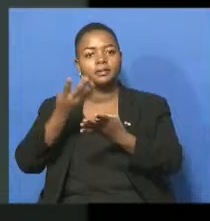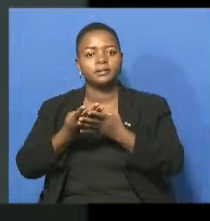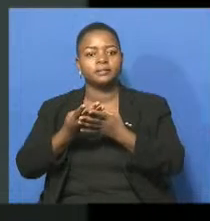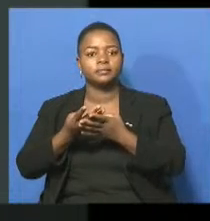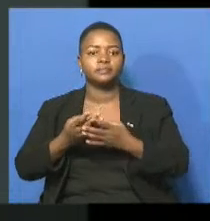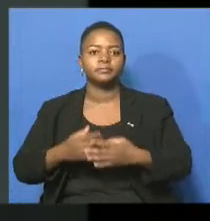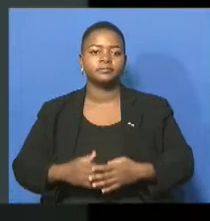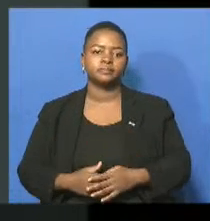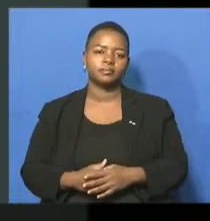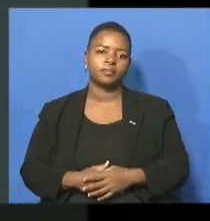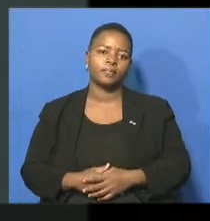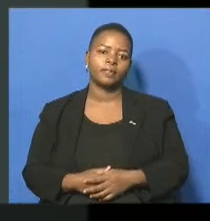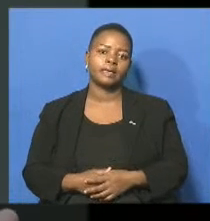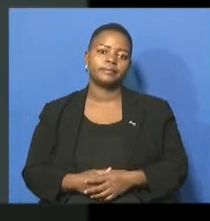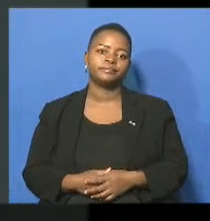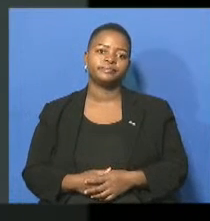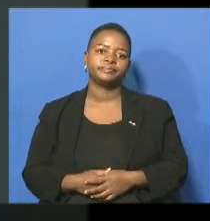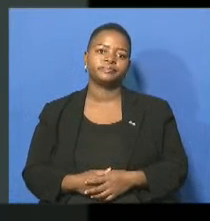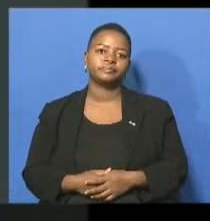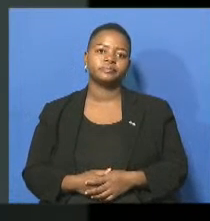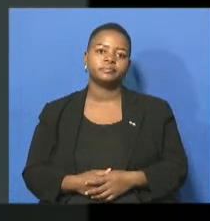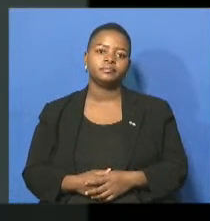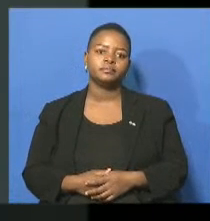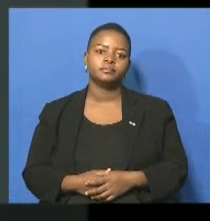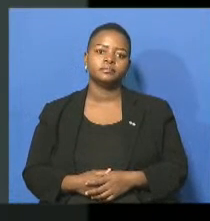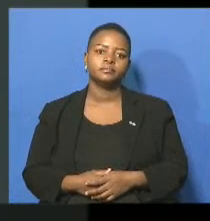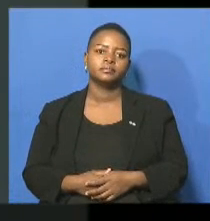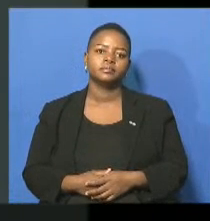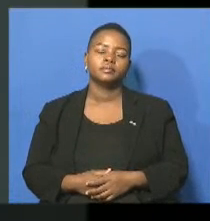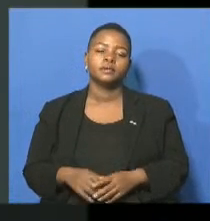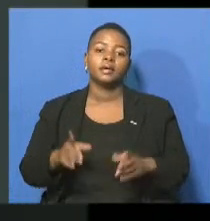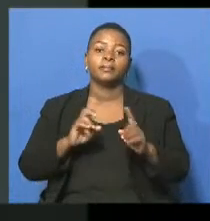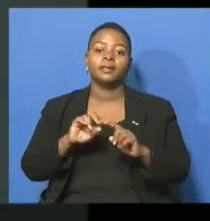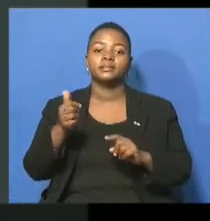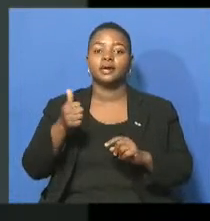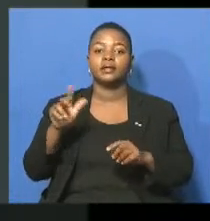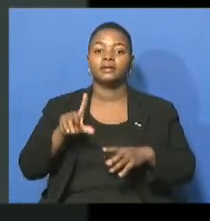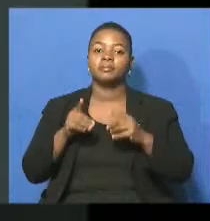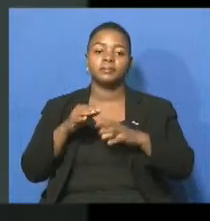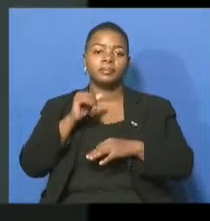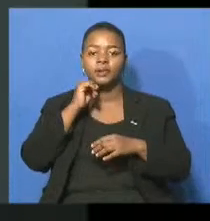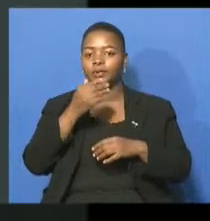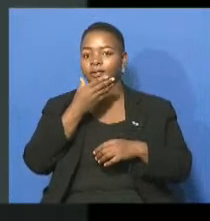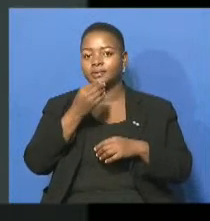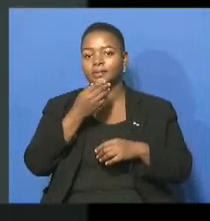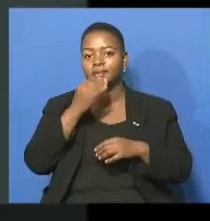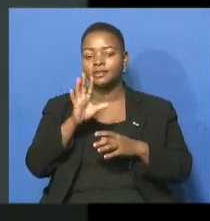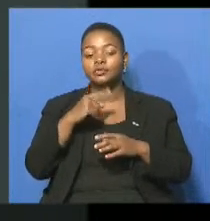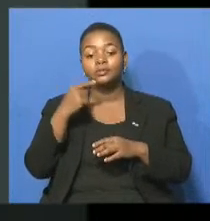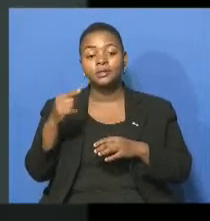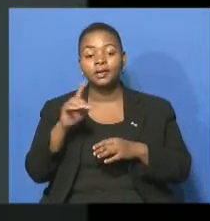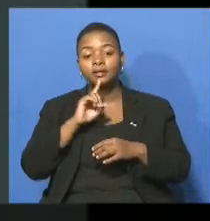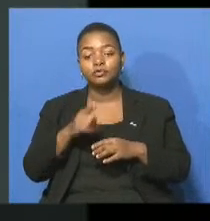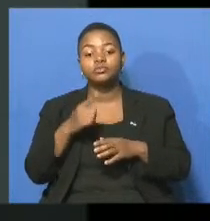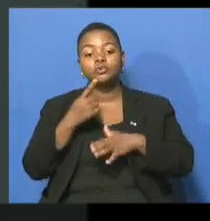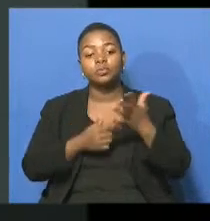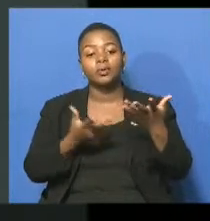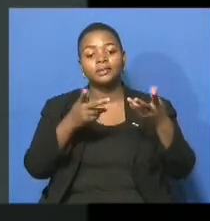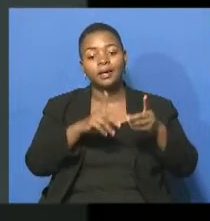a conviction from, whereas other people are more complicated to do that. The other issue is that